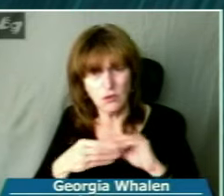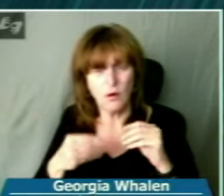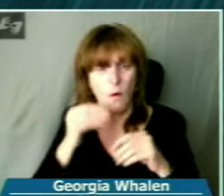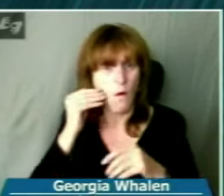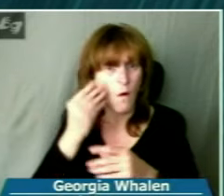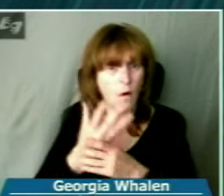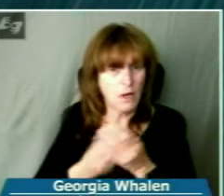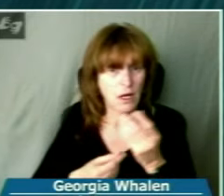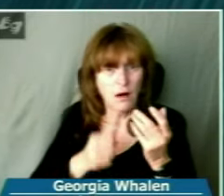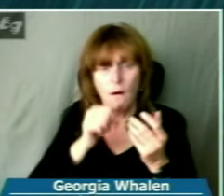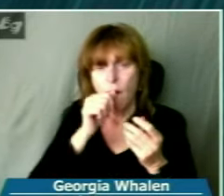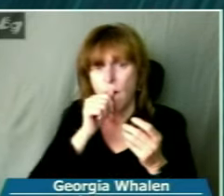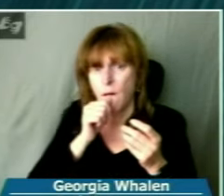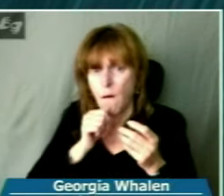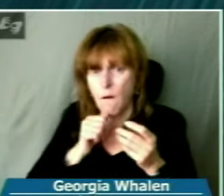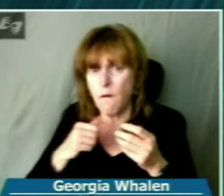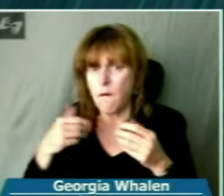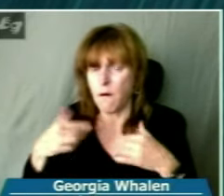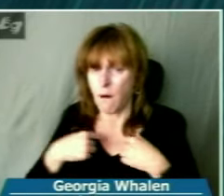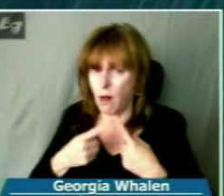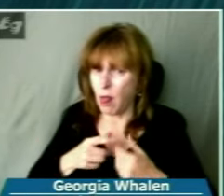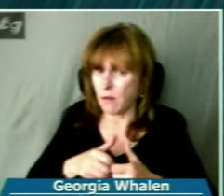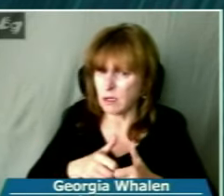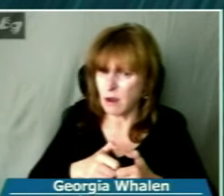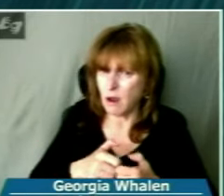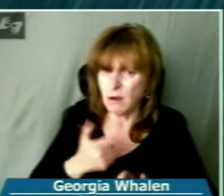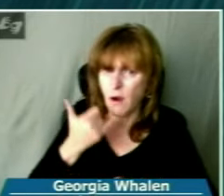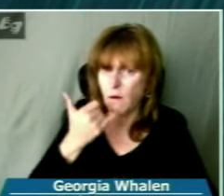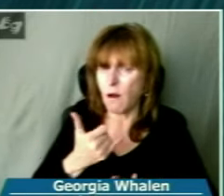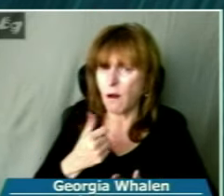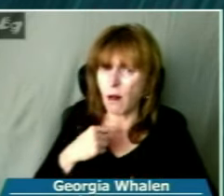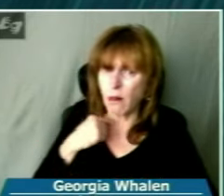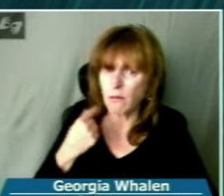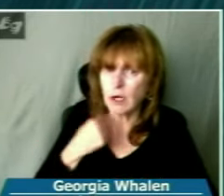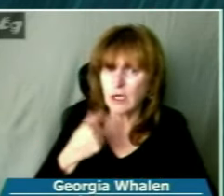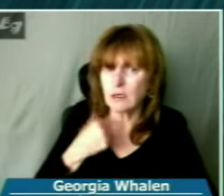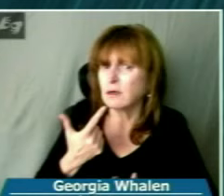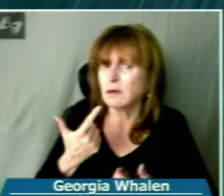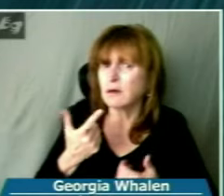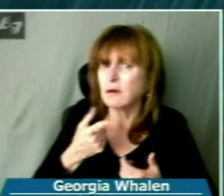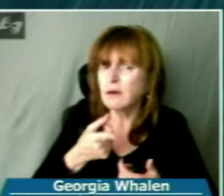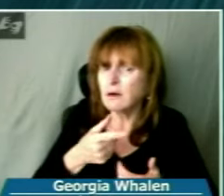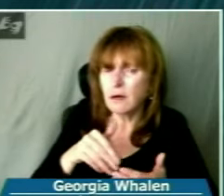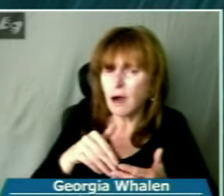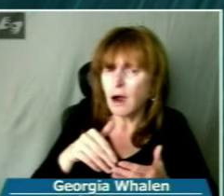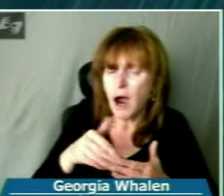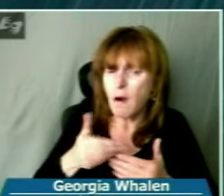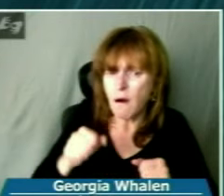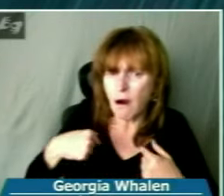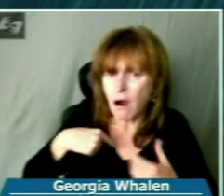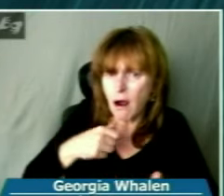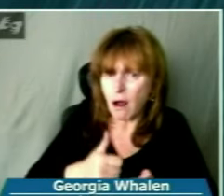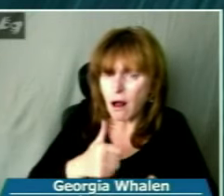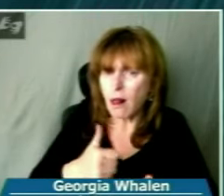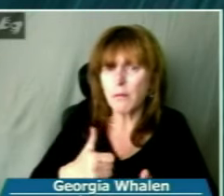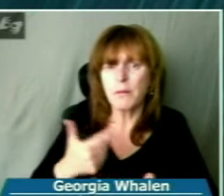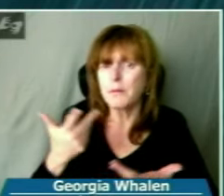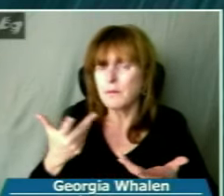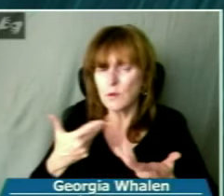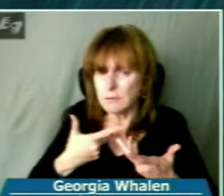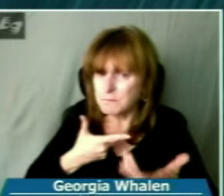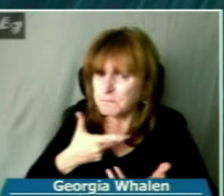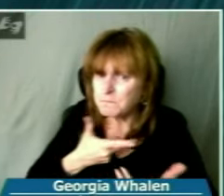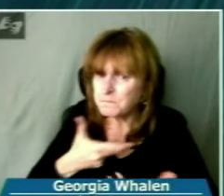Brother Richard on his cell phone and say, hey, how can we get some things happening to really work well to support those who are vulnerable makes a difference